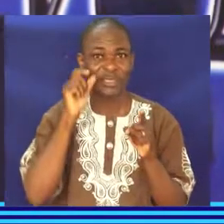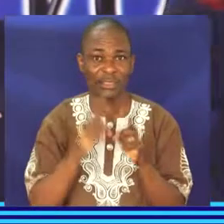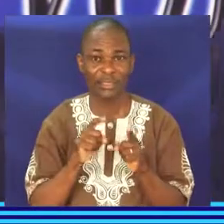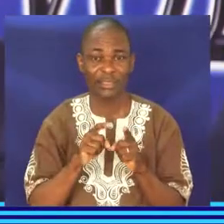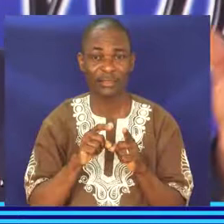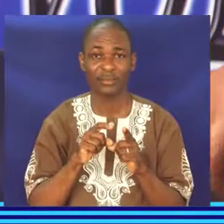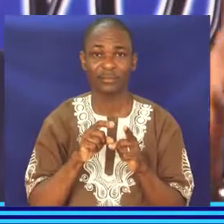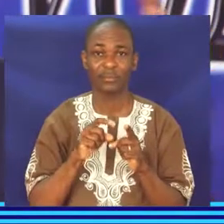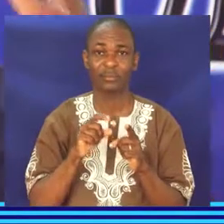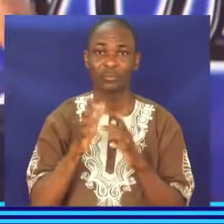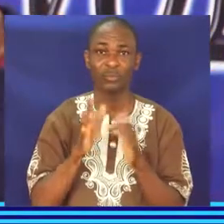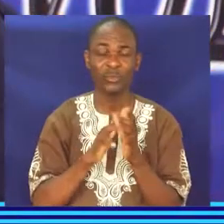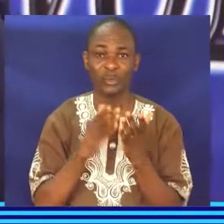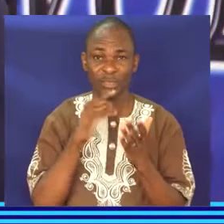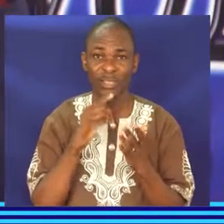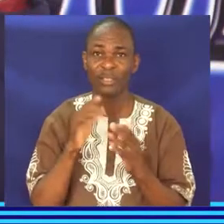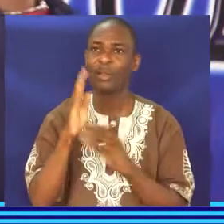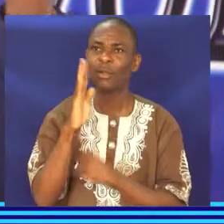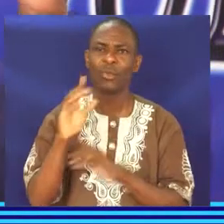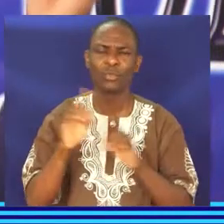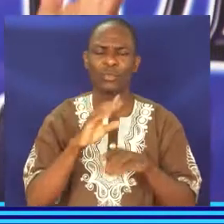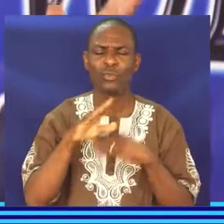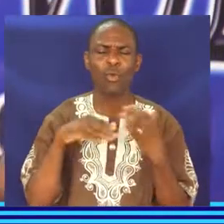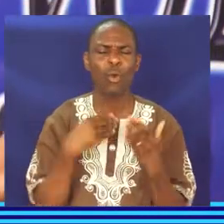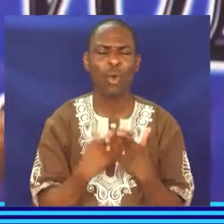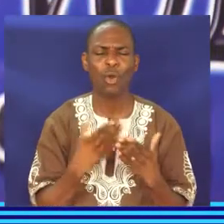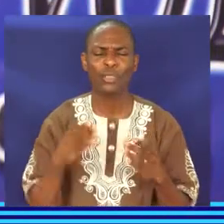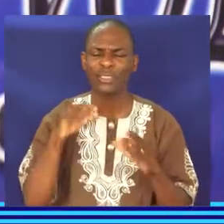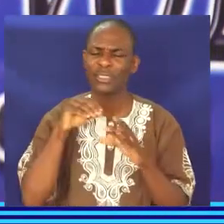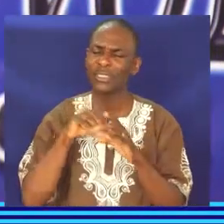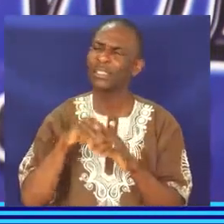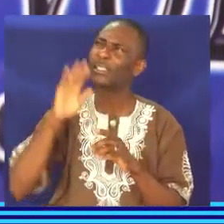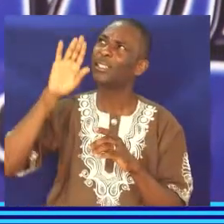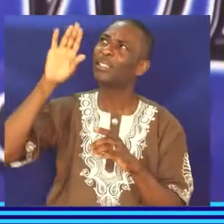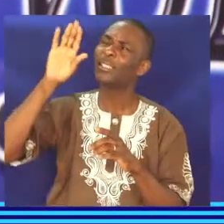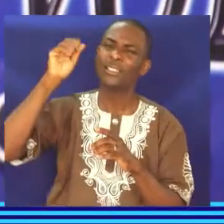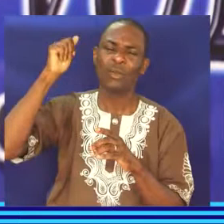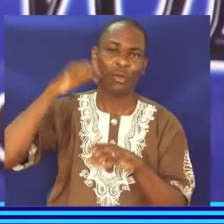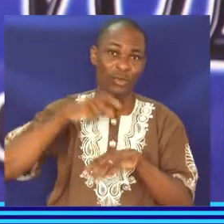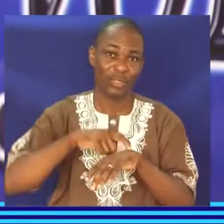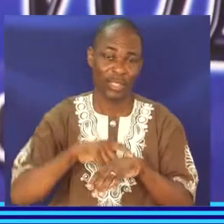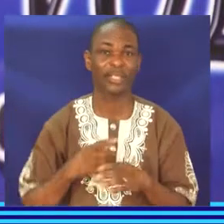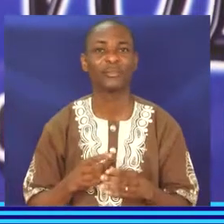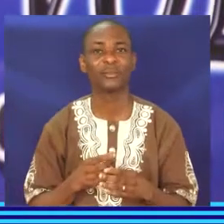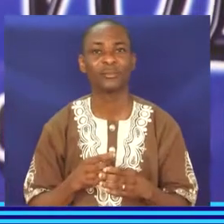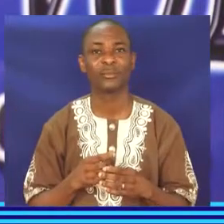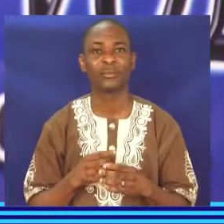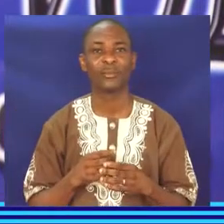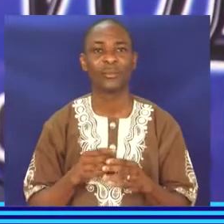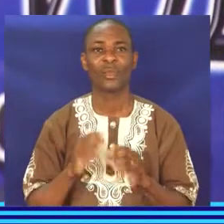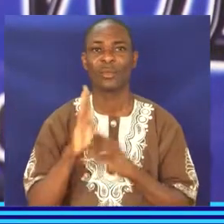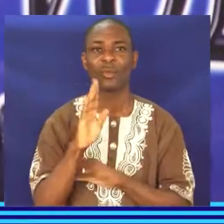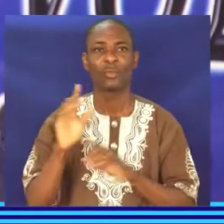Ohonom Solomon say, O Nyankopon ye nyema nyina fefefe ewo nimrem. O